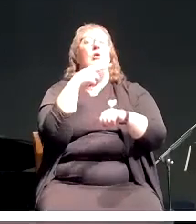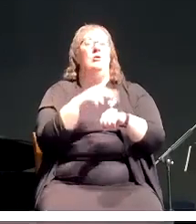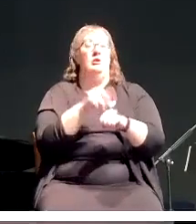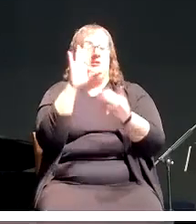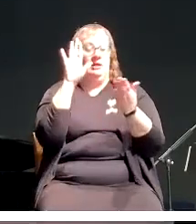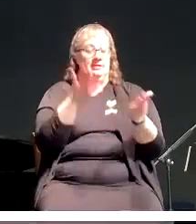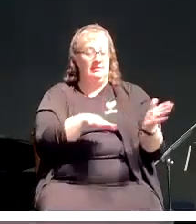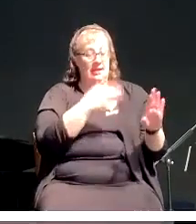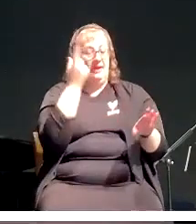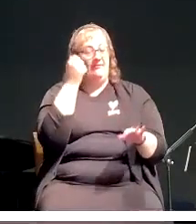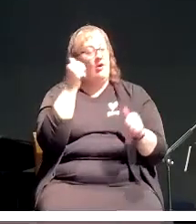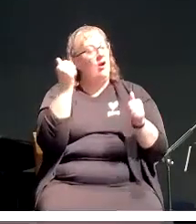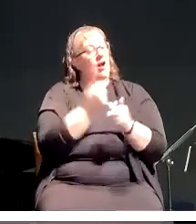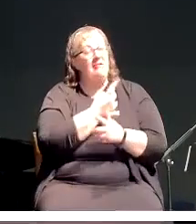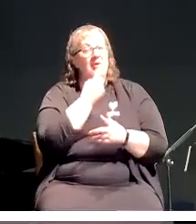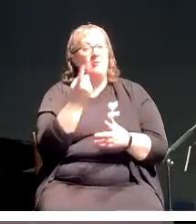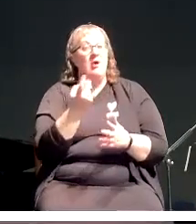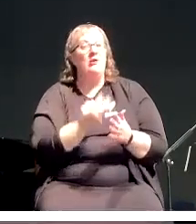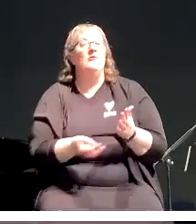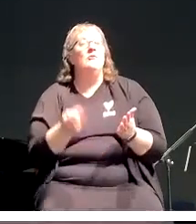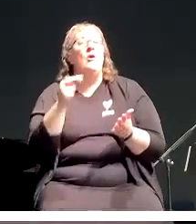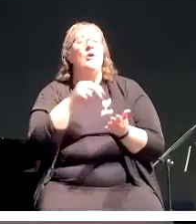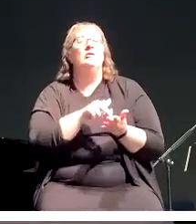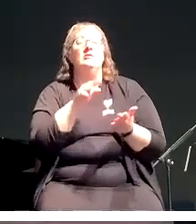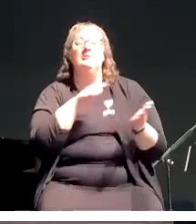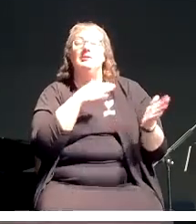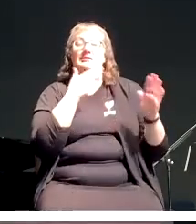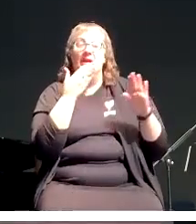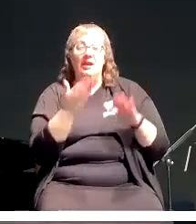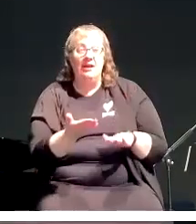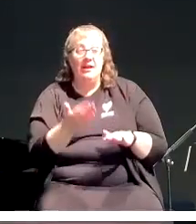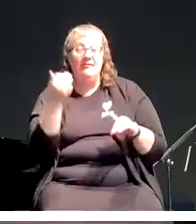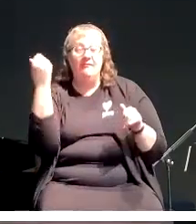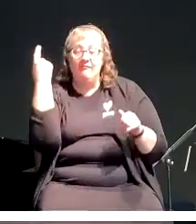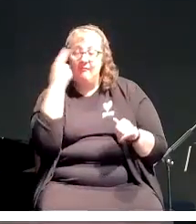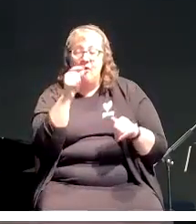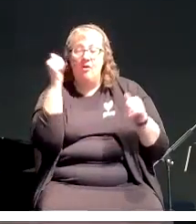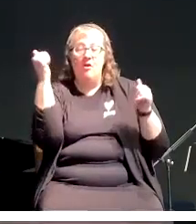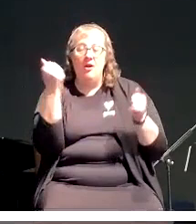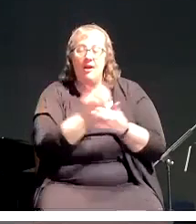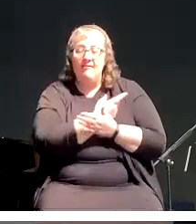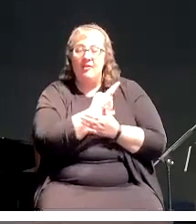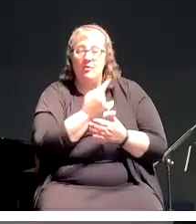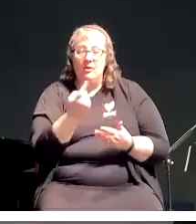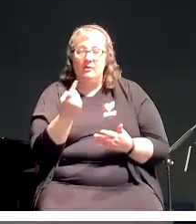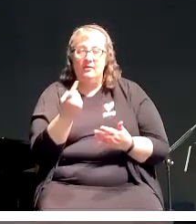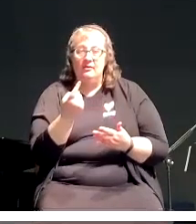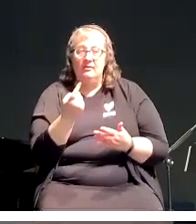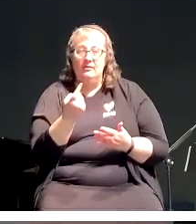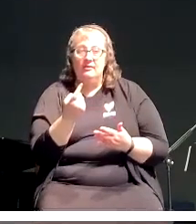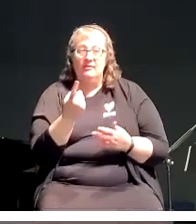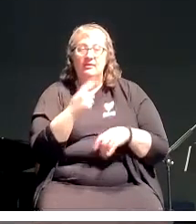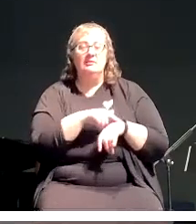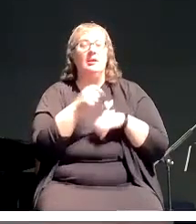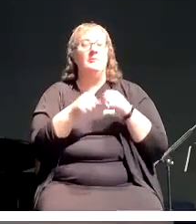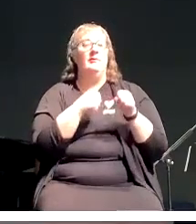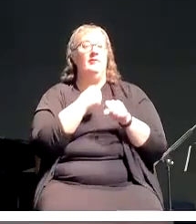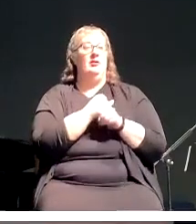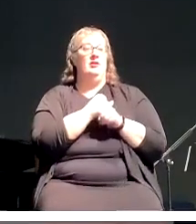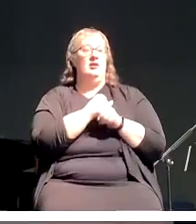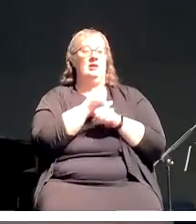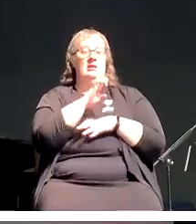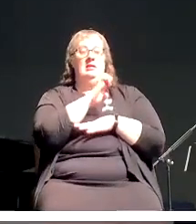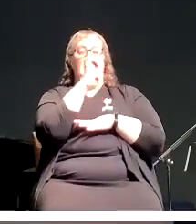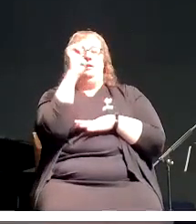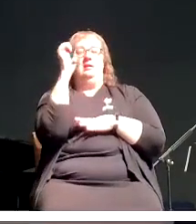for everyone. I rose from the dead for everyone. This time of year, Easter